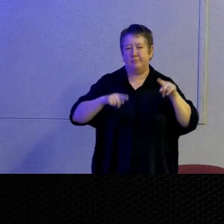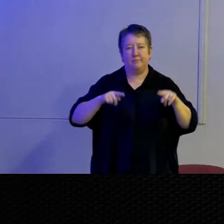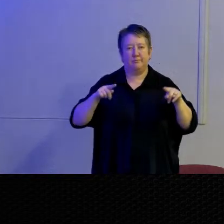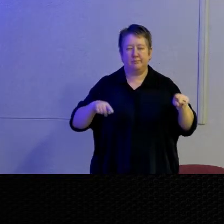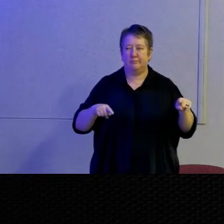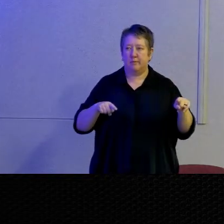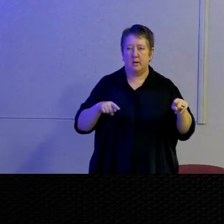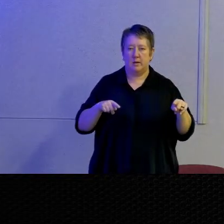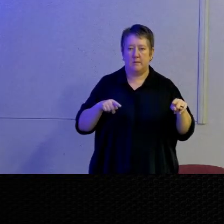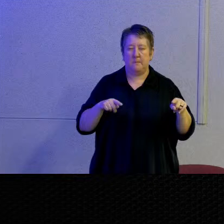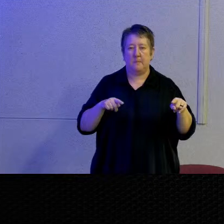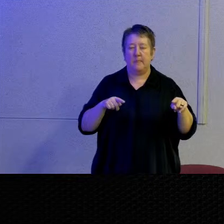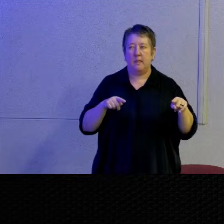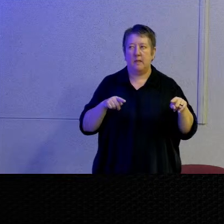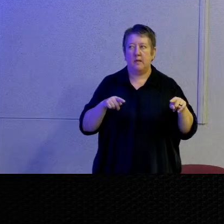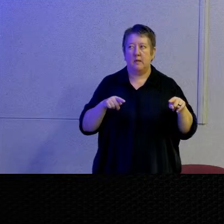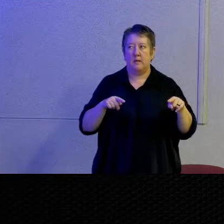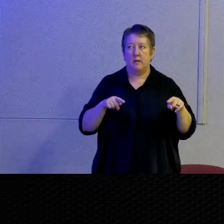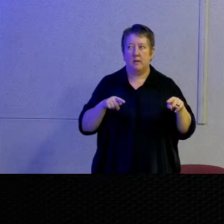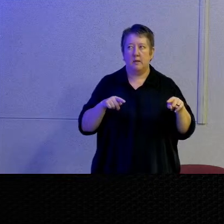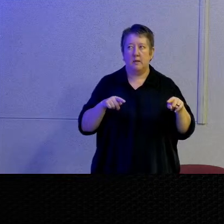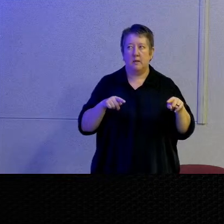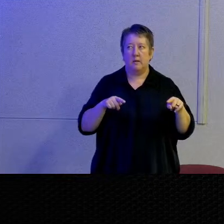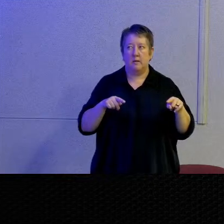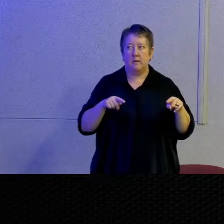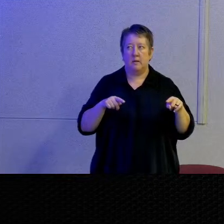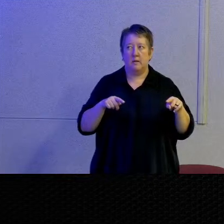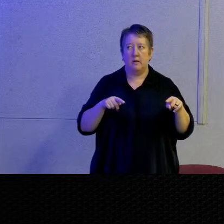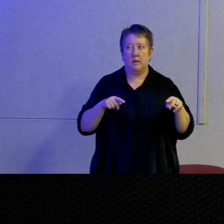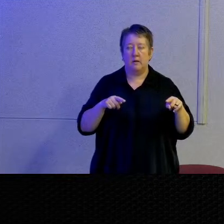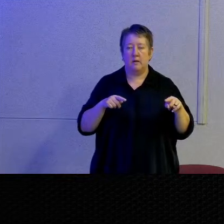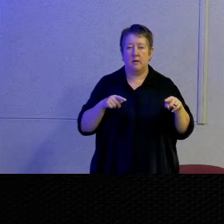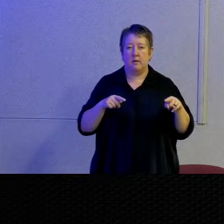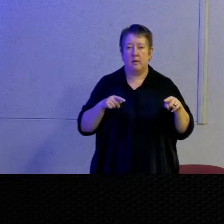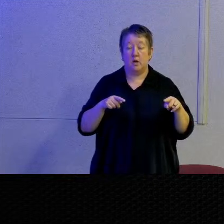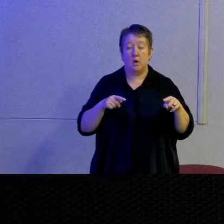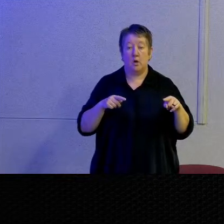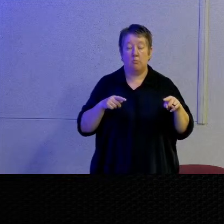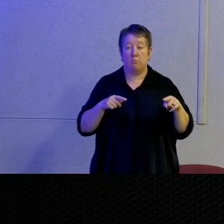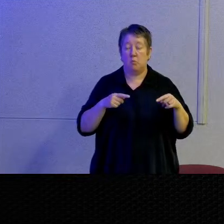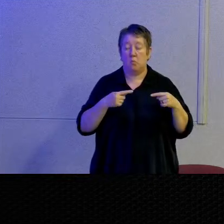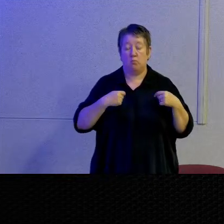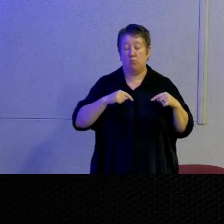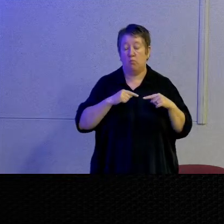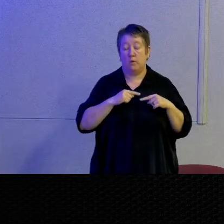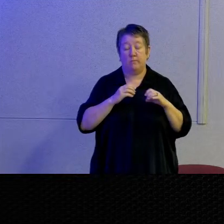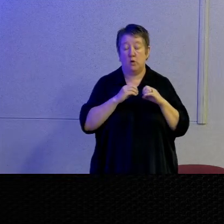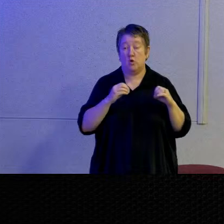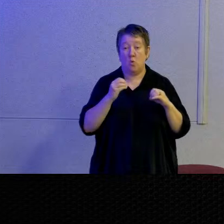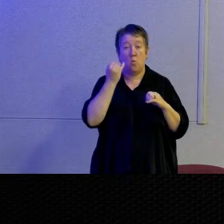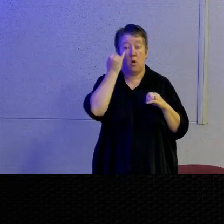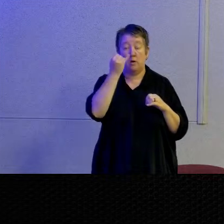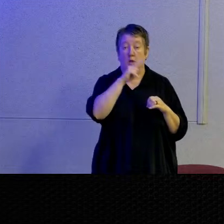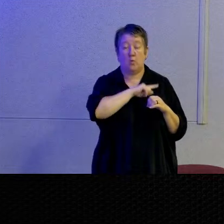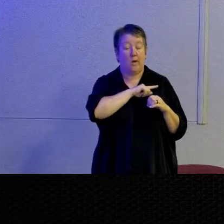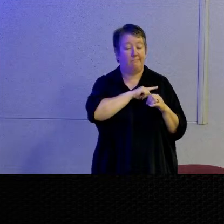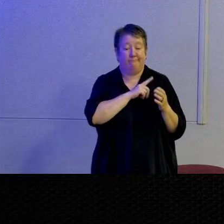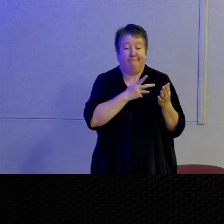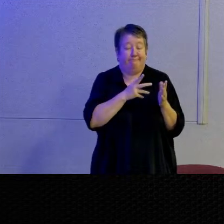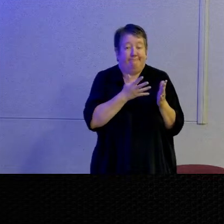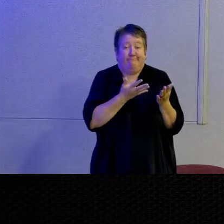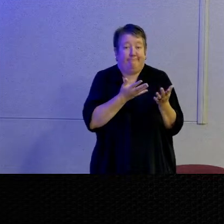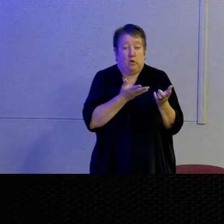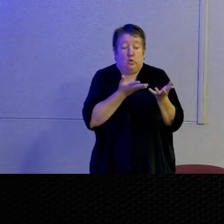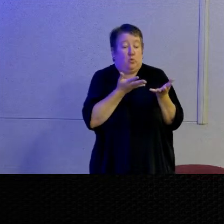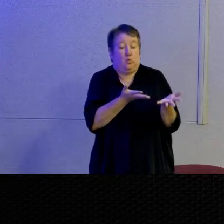We have absolutely no idea why. It's just the way things are,